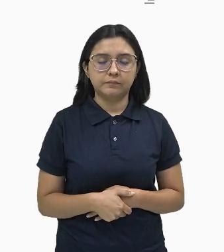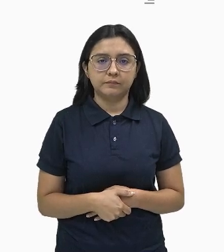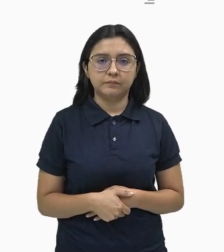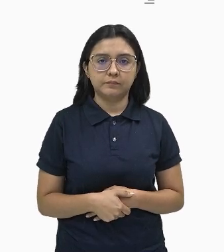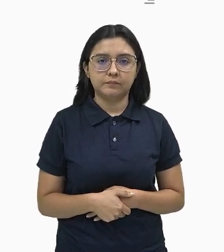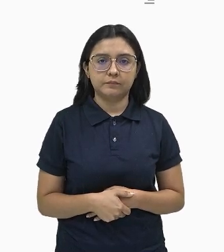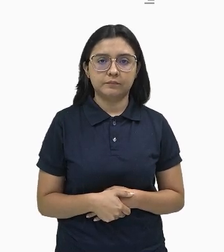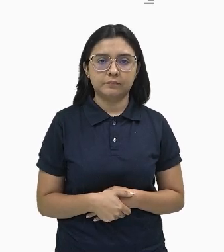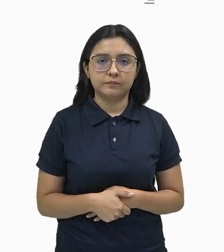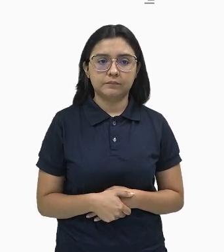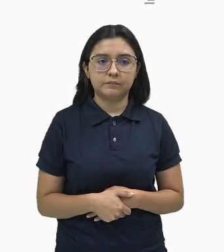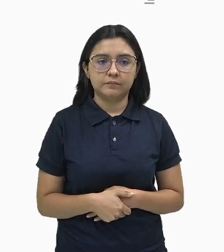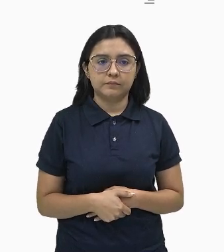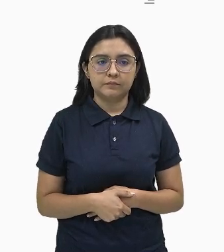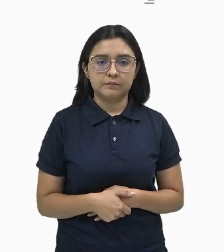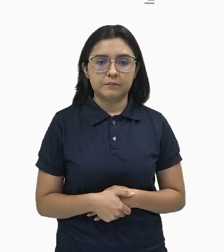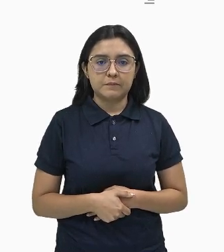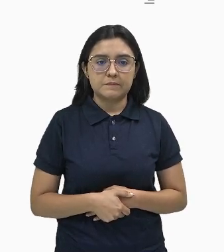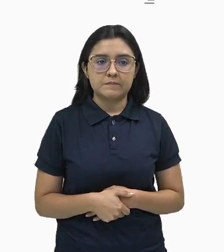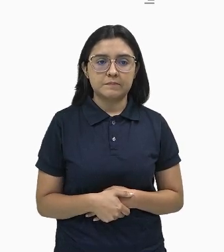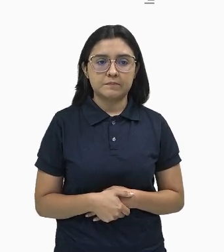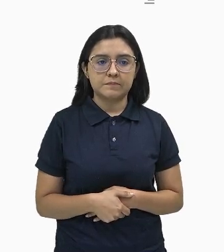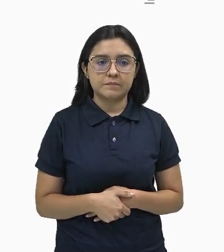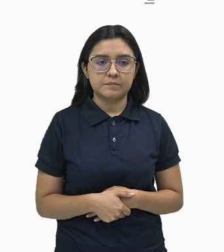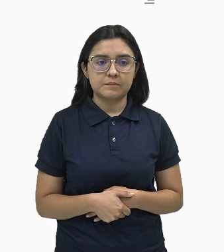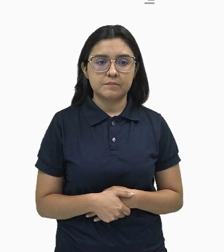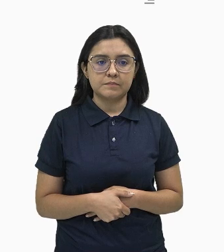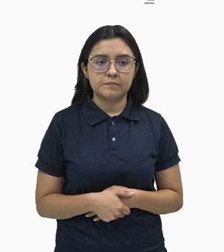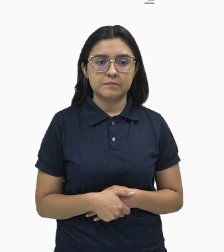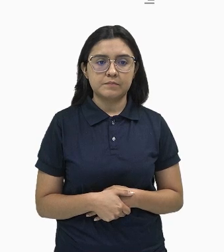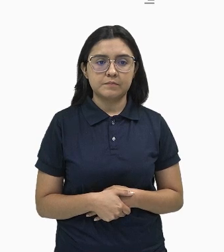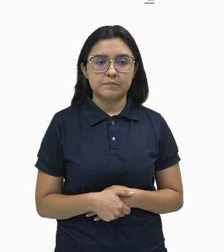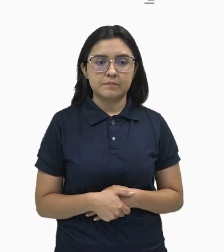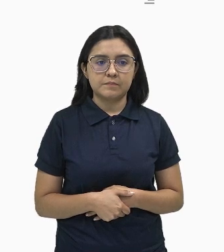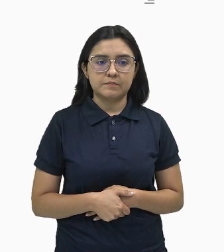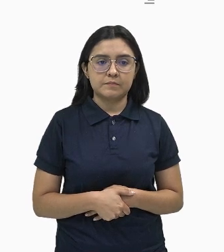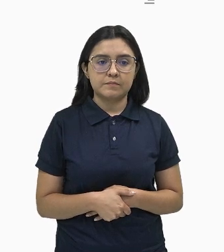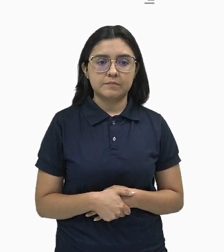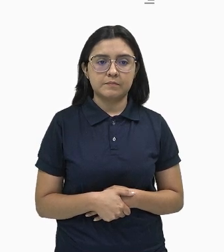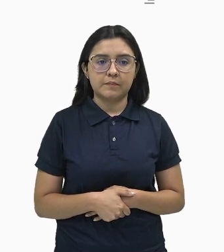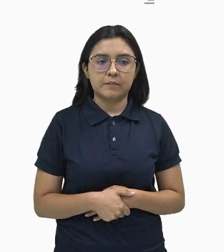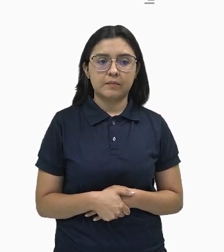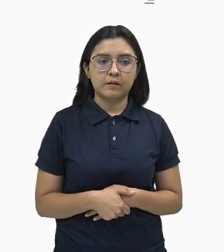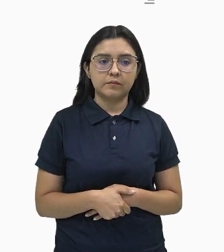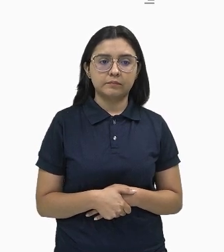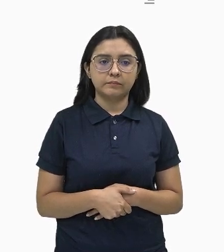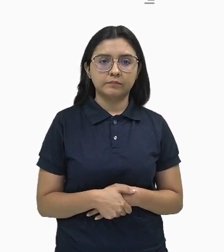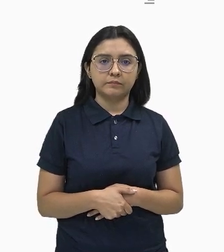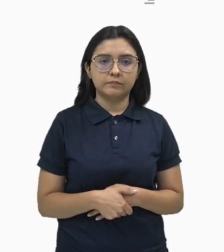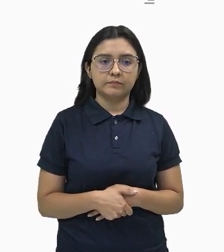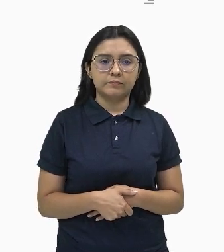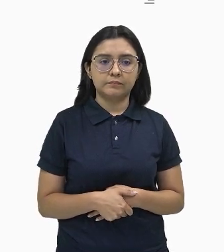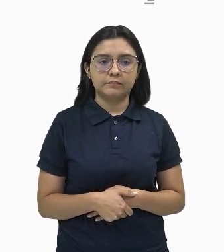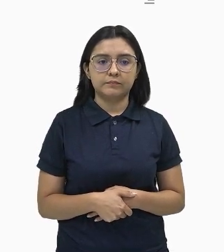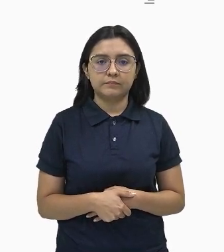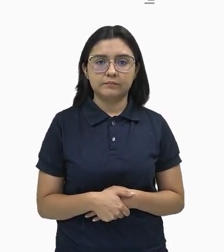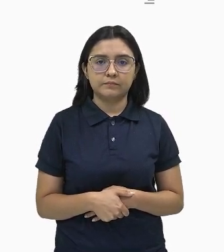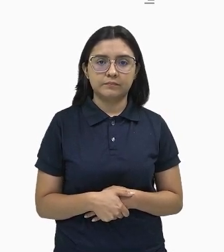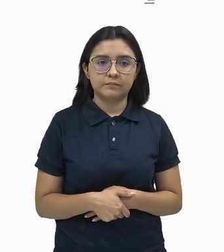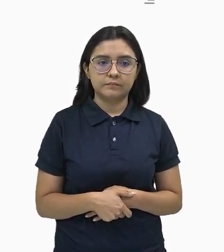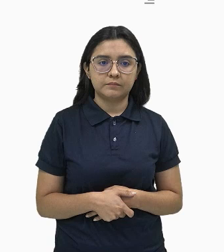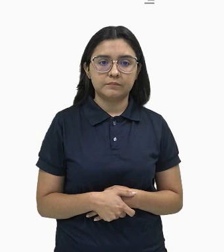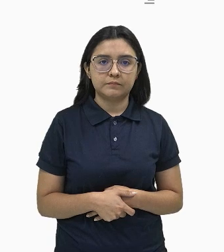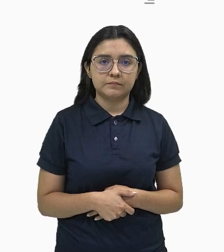Consumerist societies measure their economic success through their gross domestic